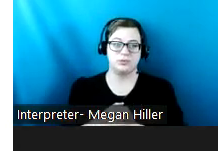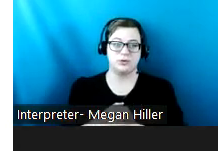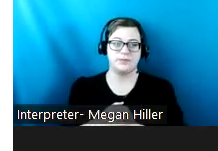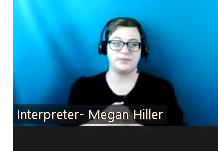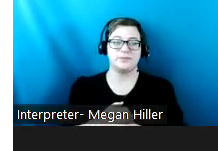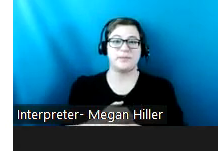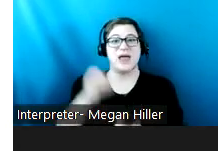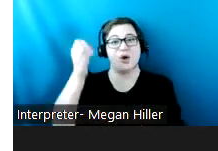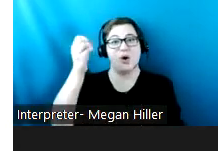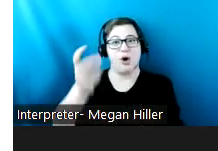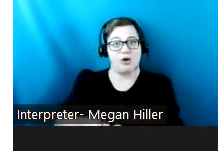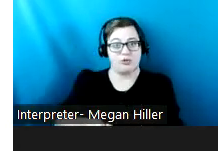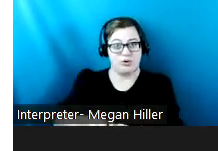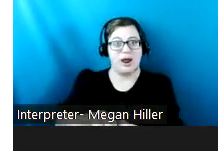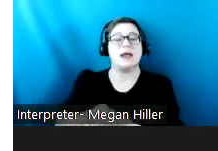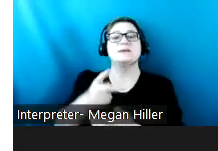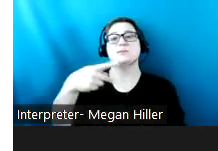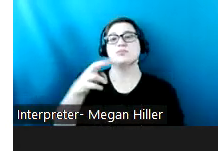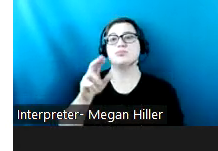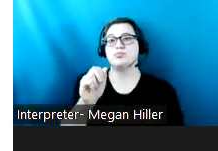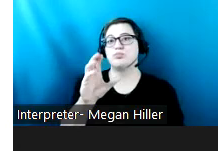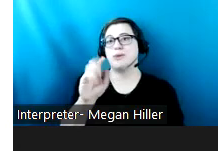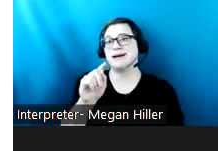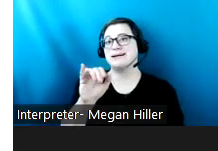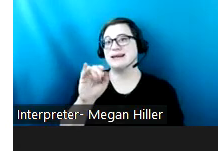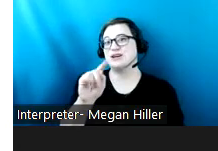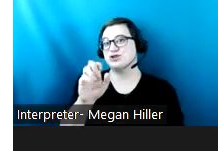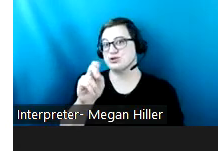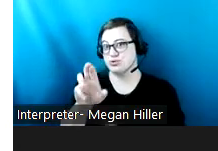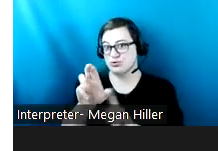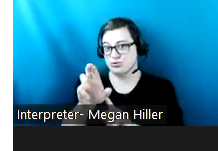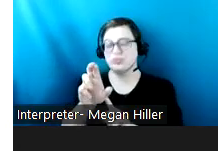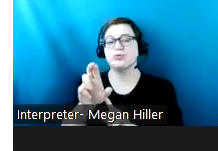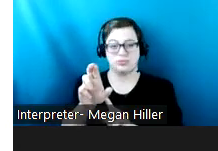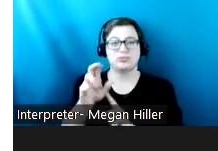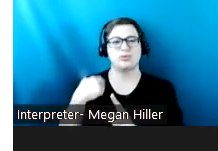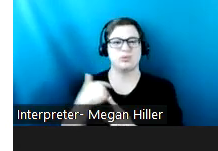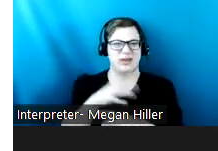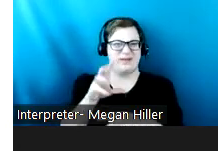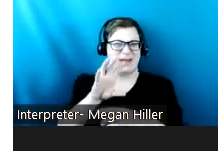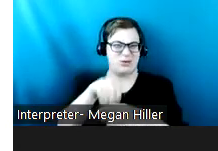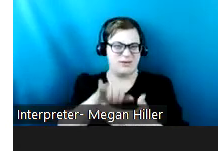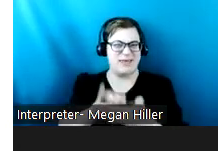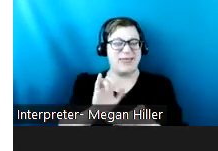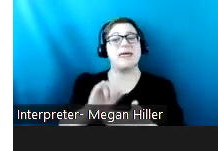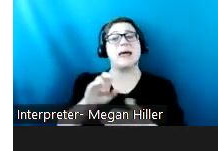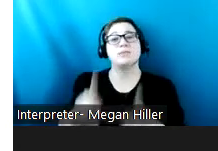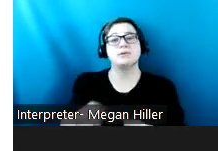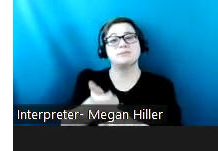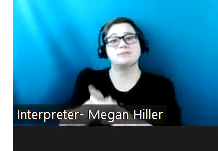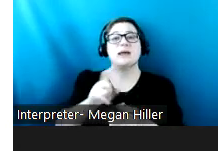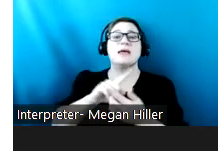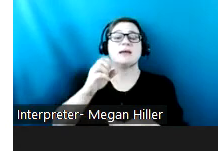practitioner is a definition that we have in the current chapter 1 proposed update. And this is a person who is A, authorized by law